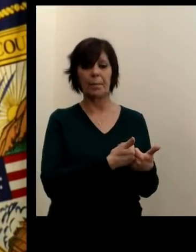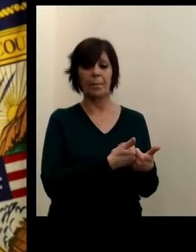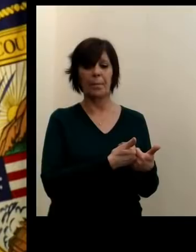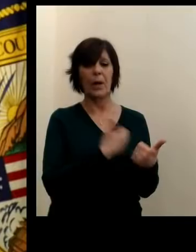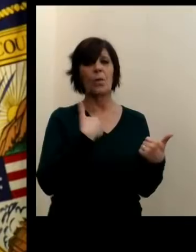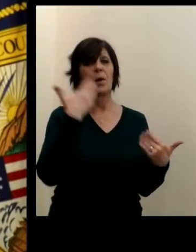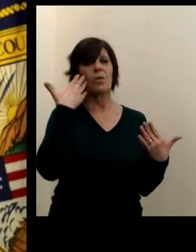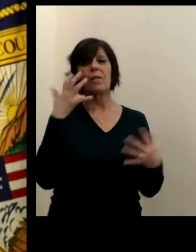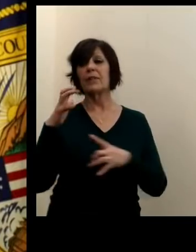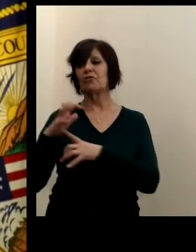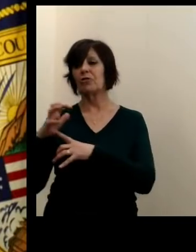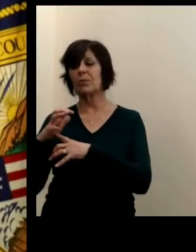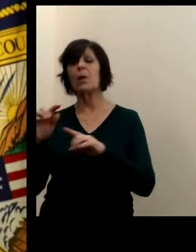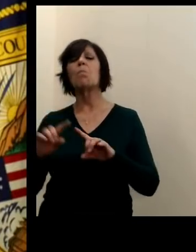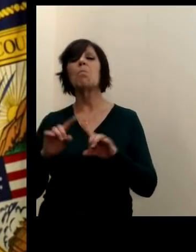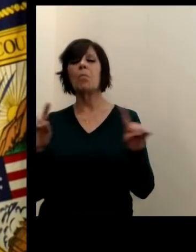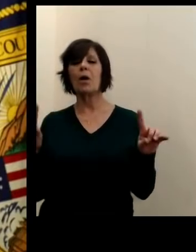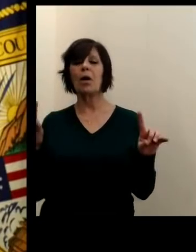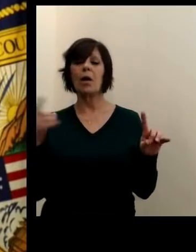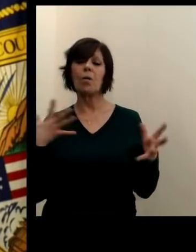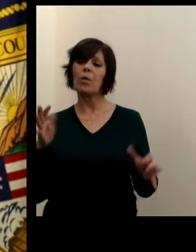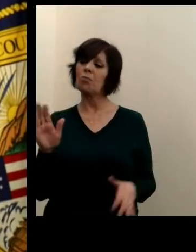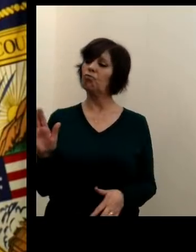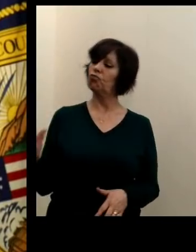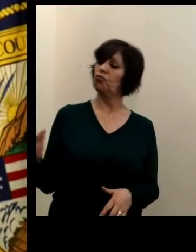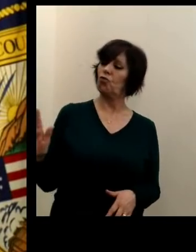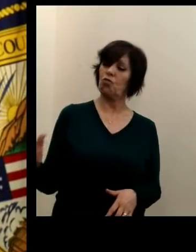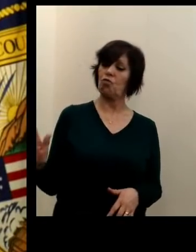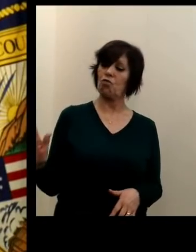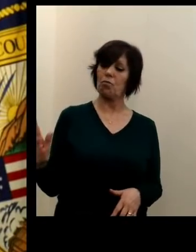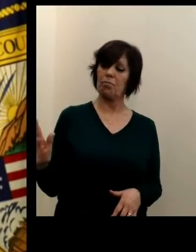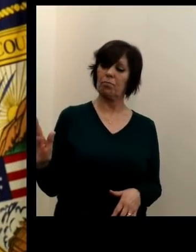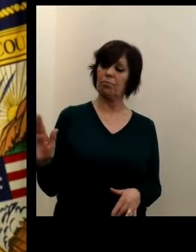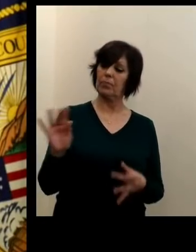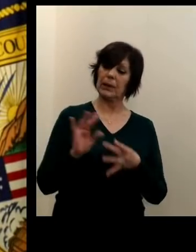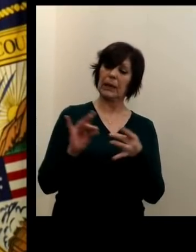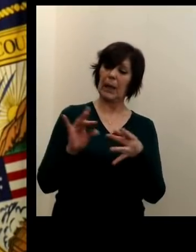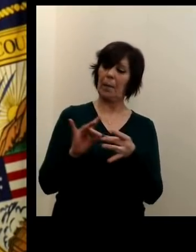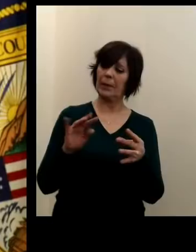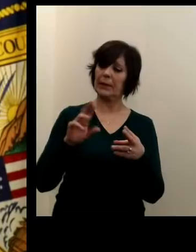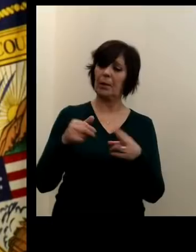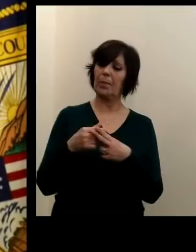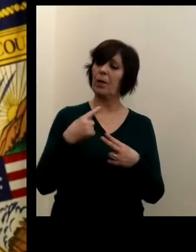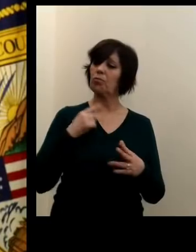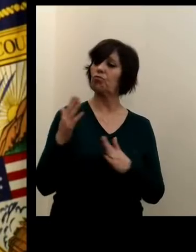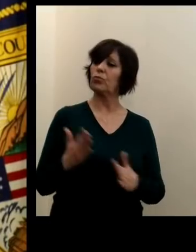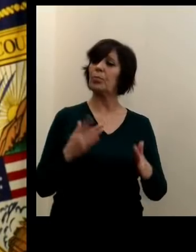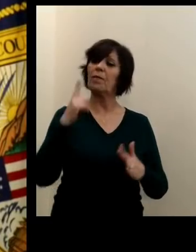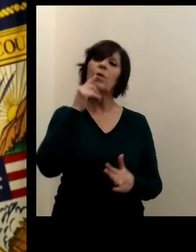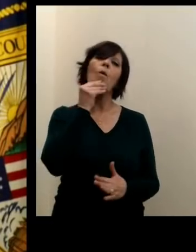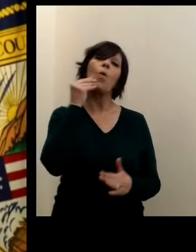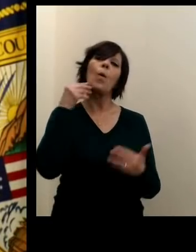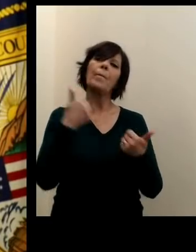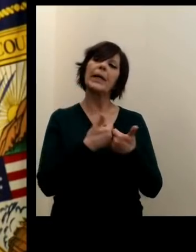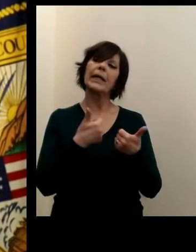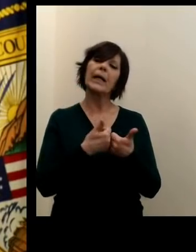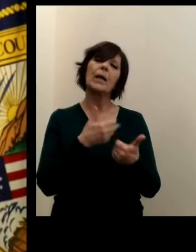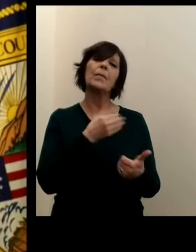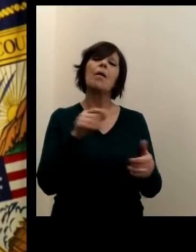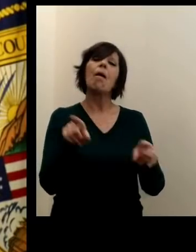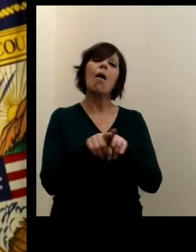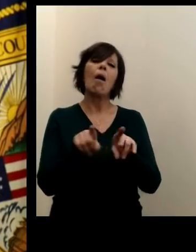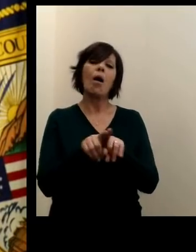that's a possibility. I just wanted to get your comments on the county's preparedness for the home games. And also, with